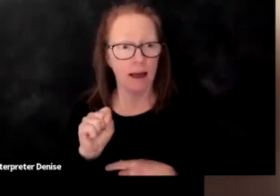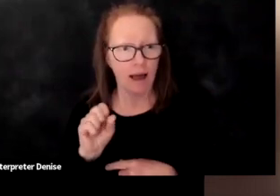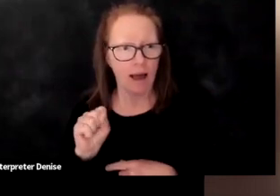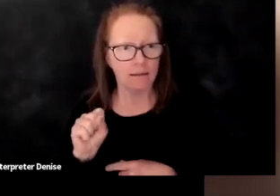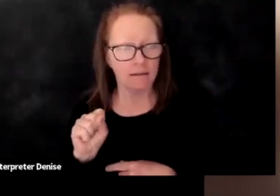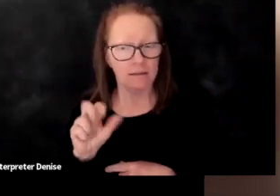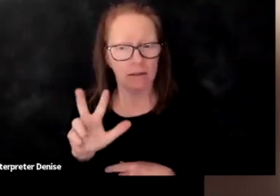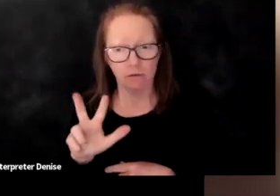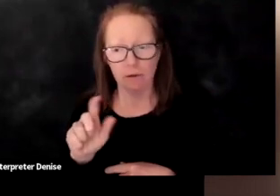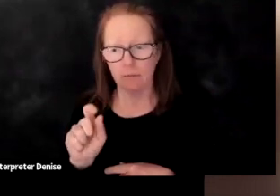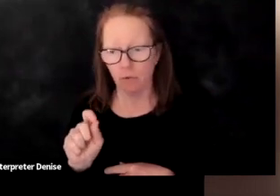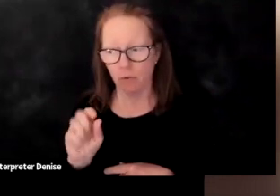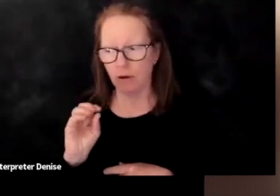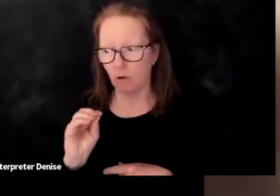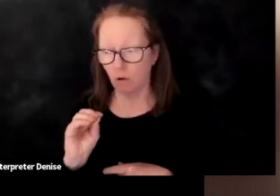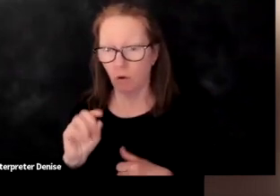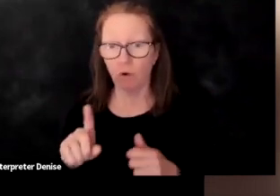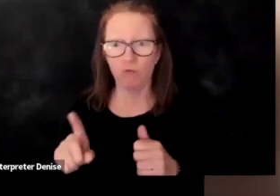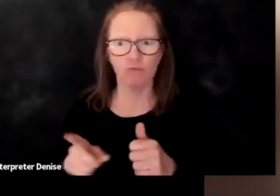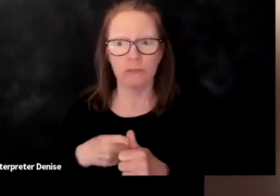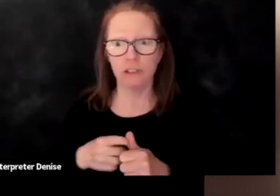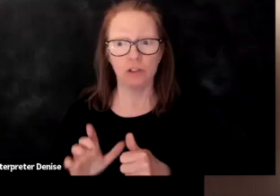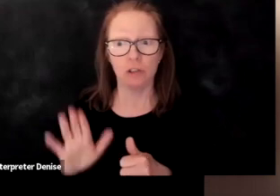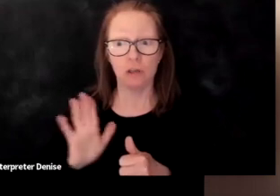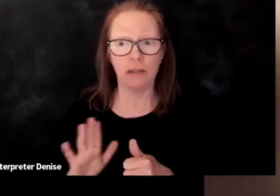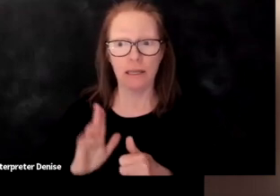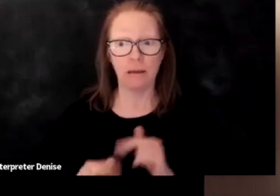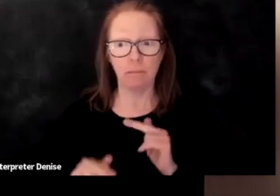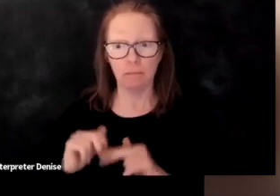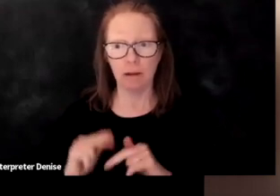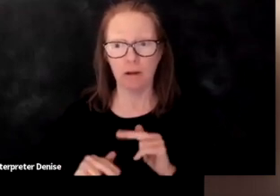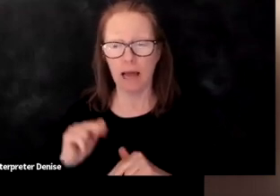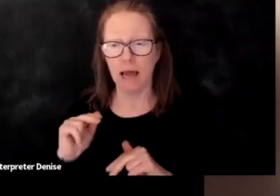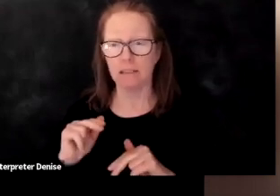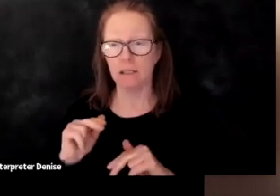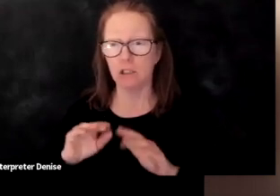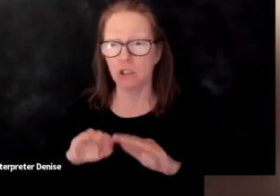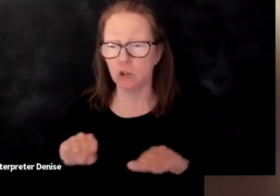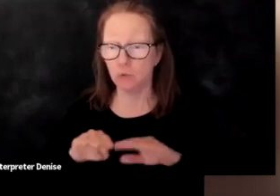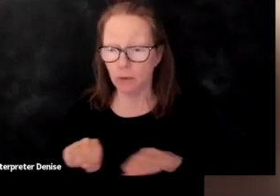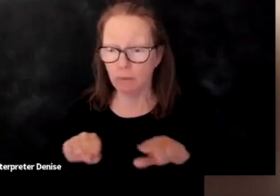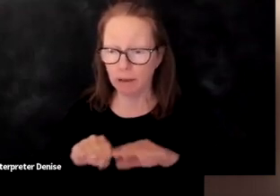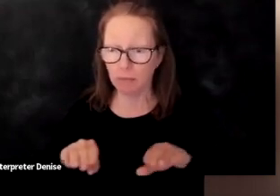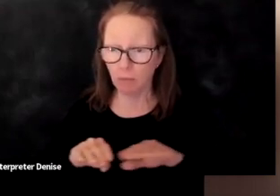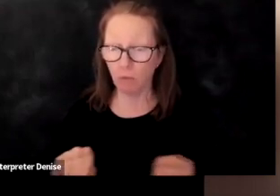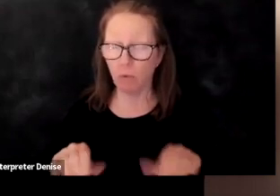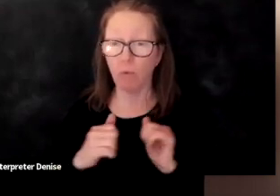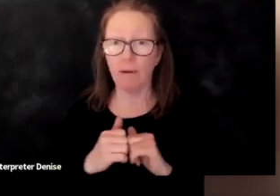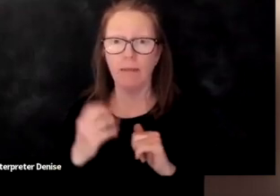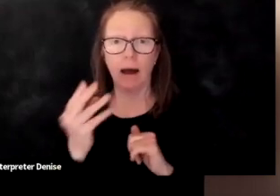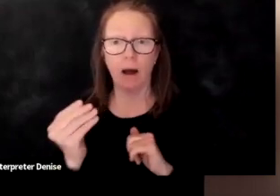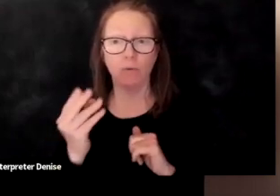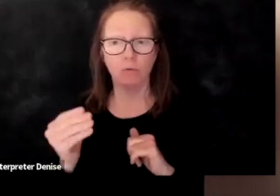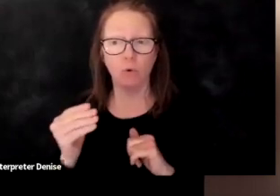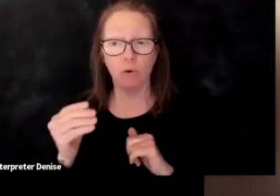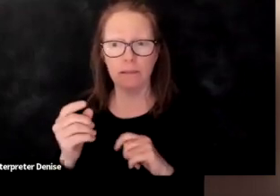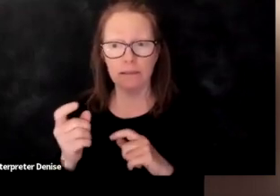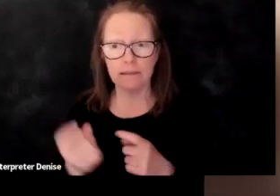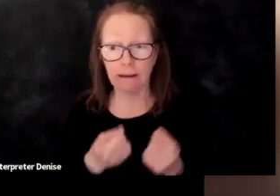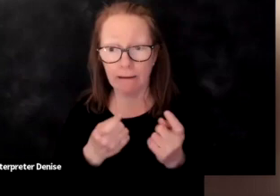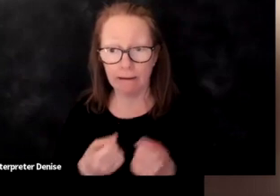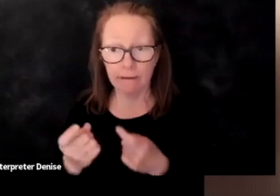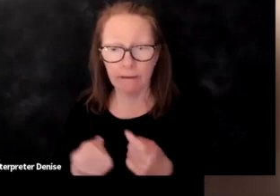originally built as a swimming pool with a skating rink, outdoor skating rink. That facility was